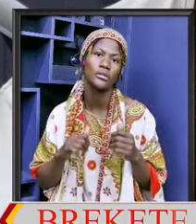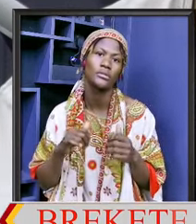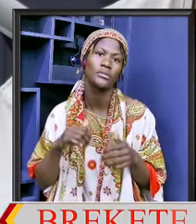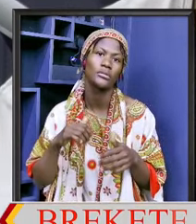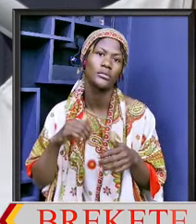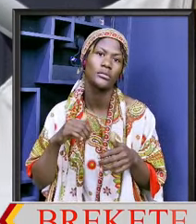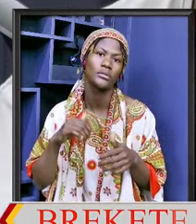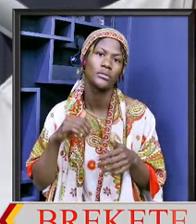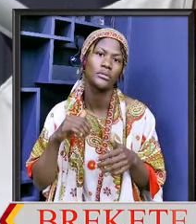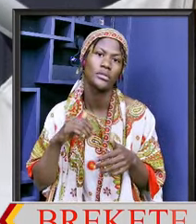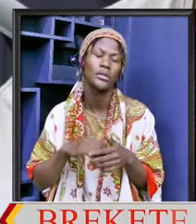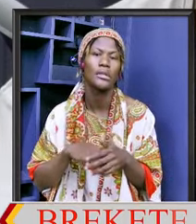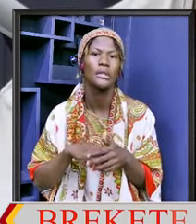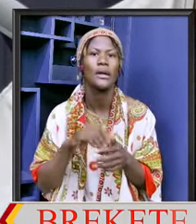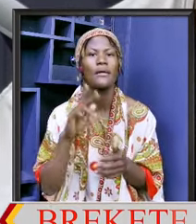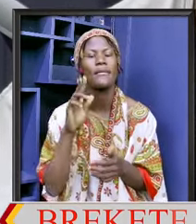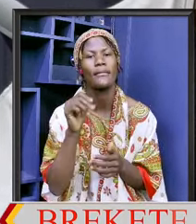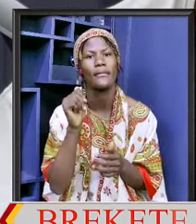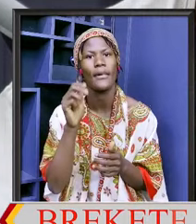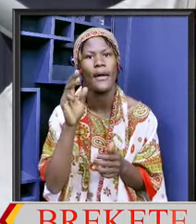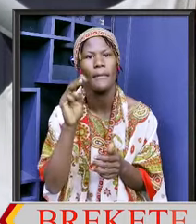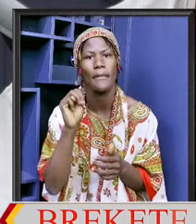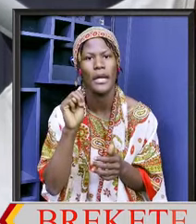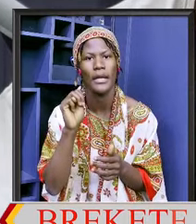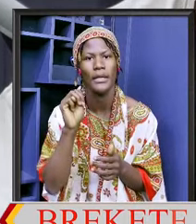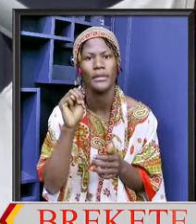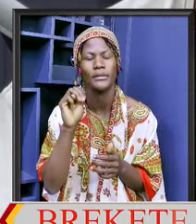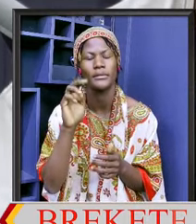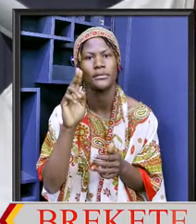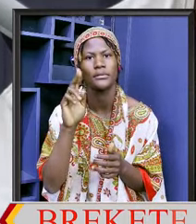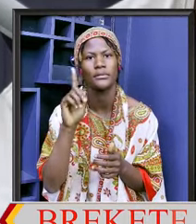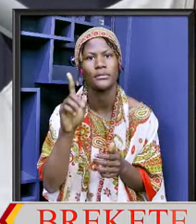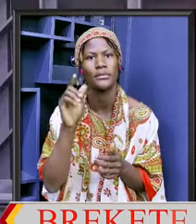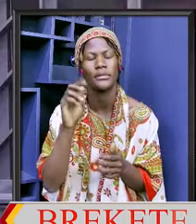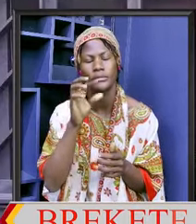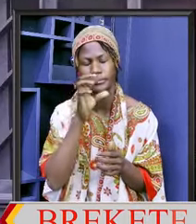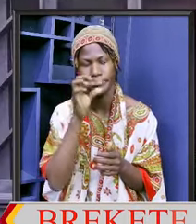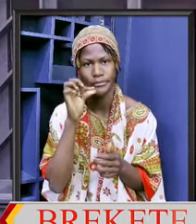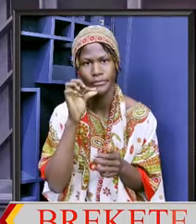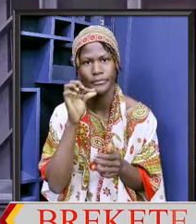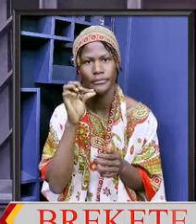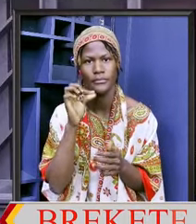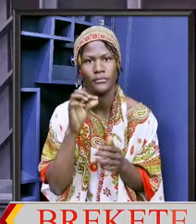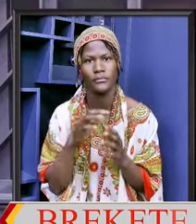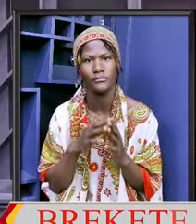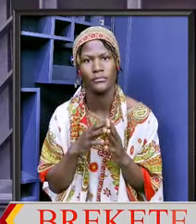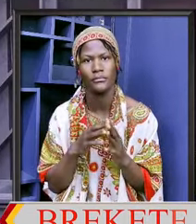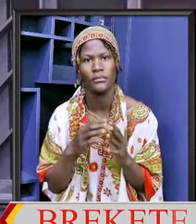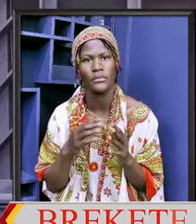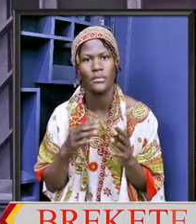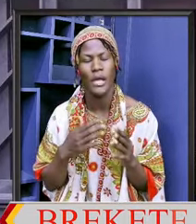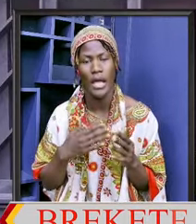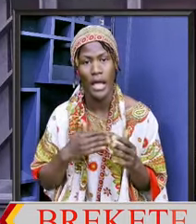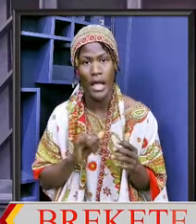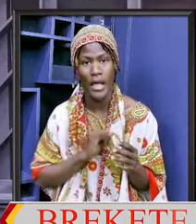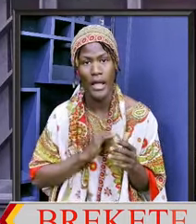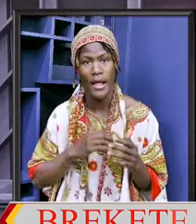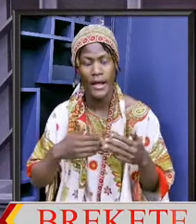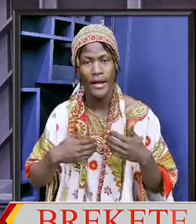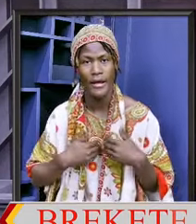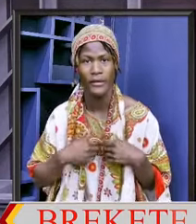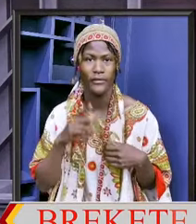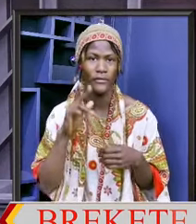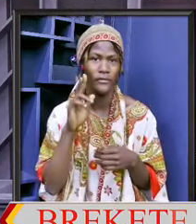time. You know, unnecessarily, even though I get reason to get angry over this